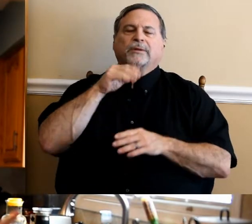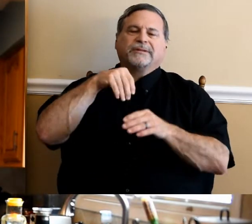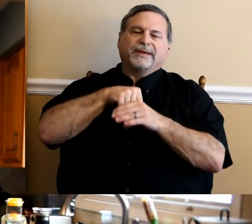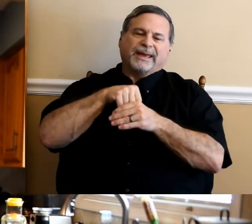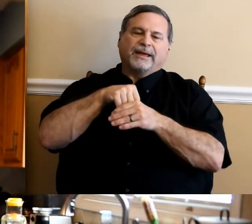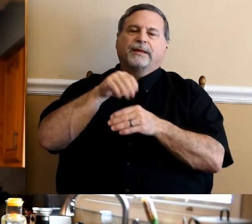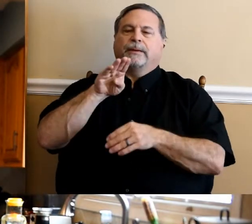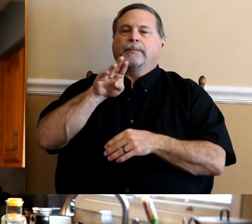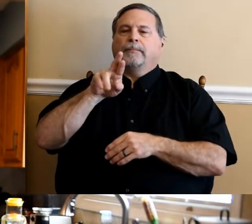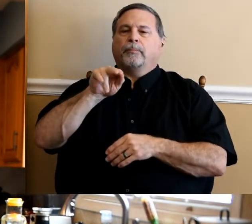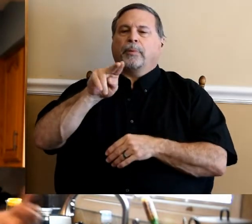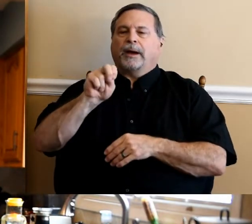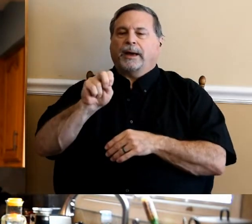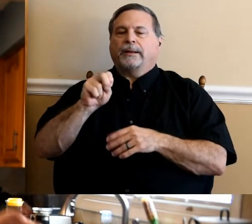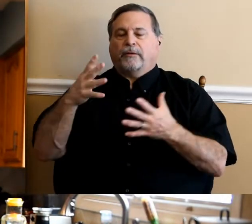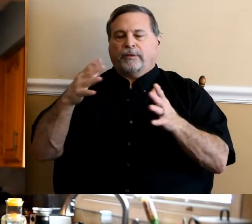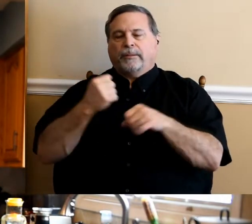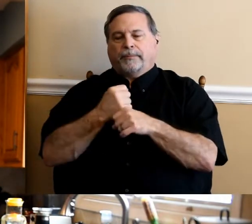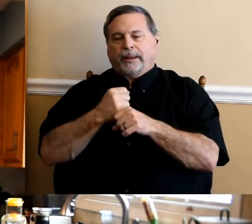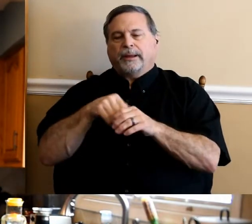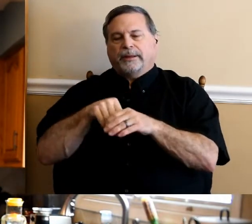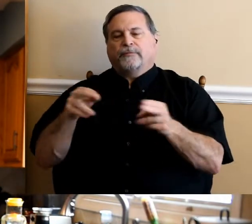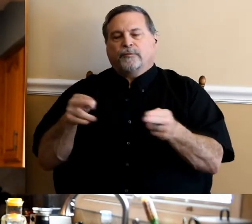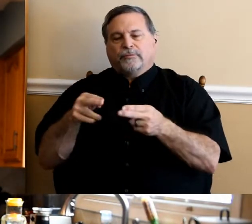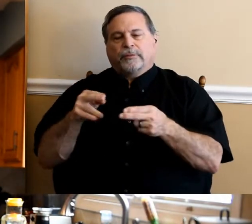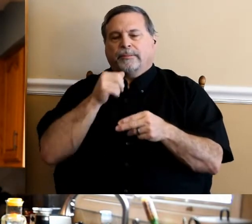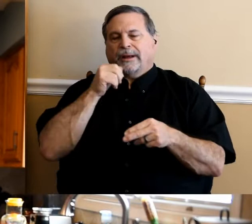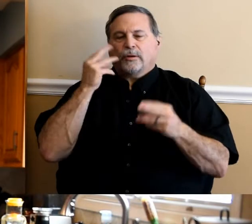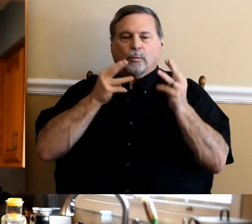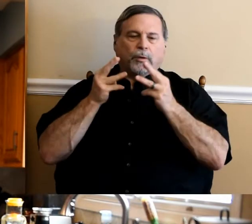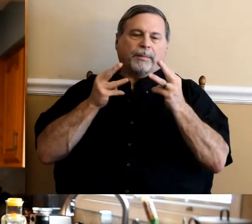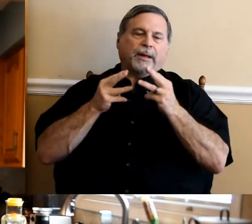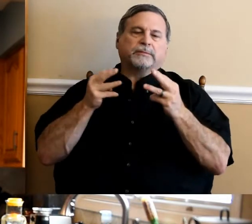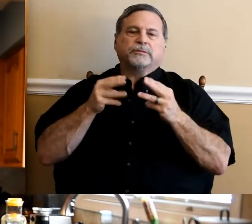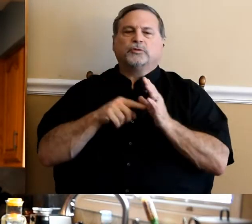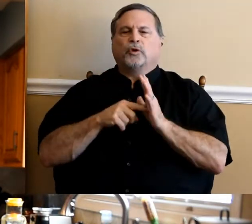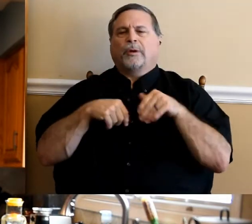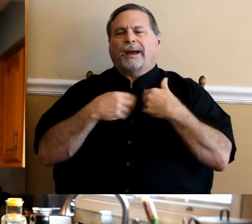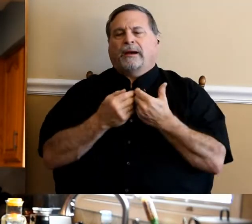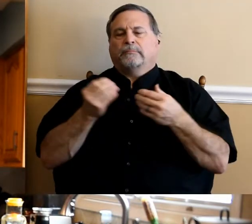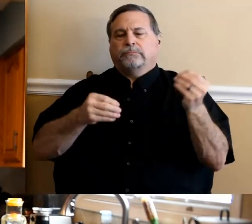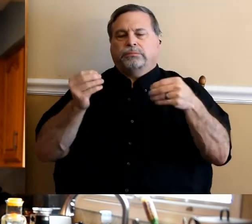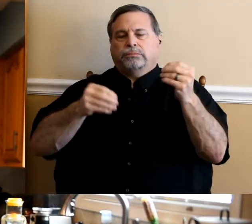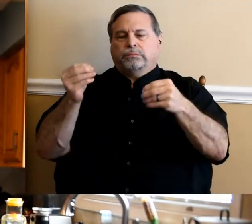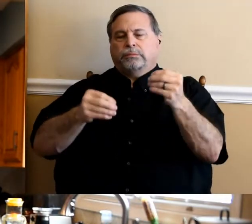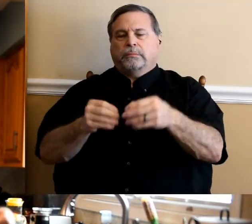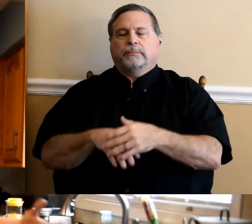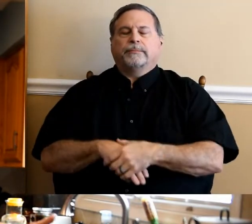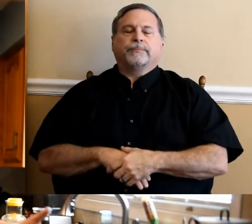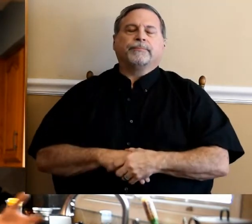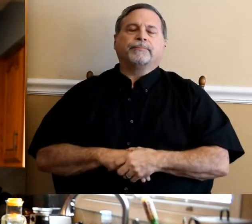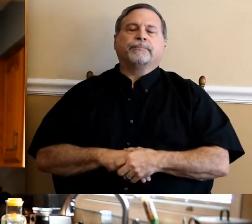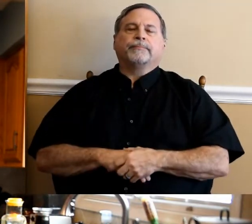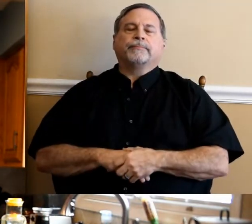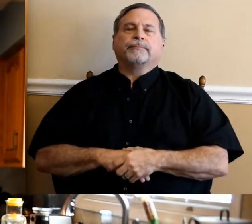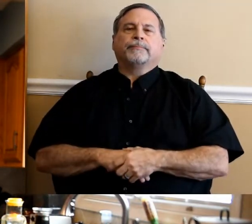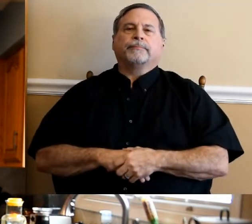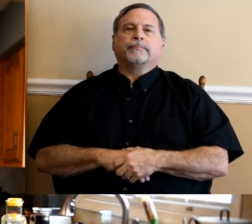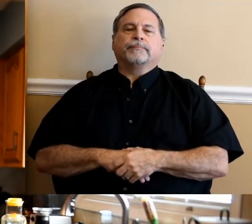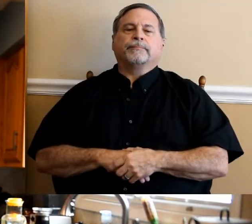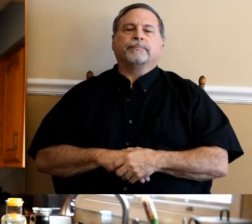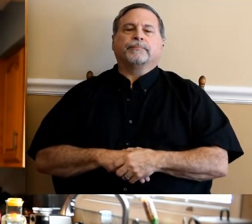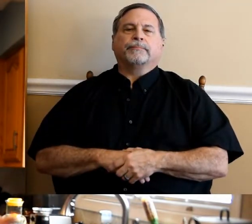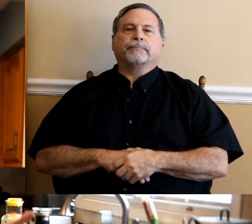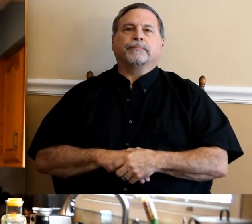goes in the brine. I've already made it. It's in the fridge, so I'm not going to worry about showing you exactly how to dump everything